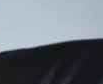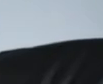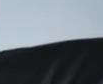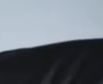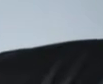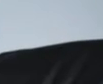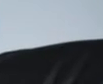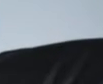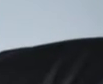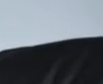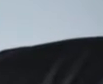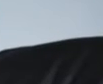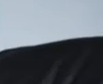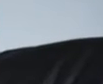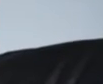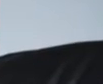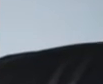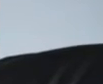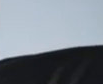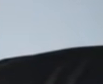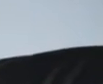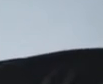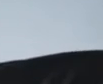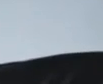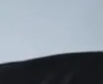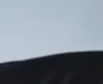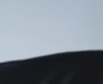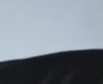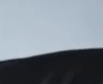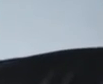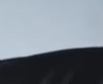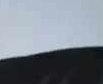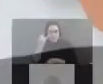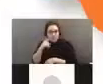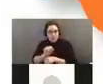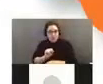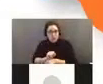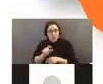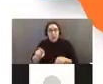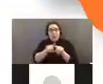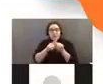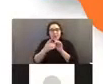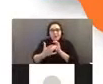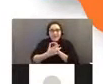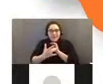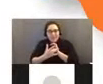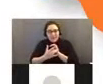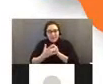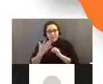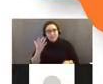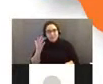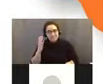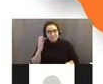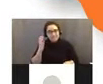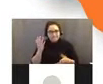of their phones as required under state law. And then the technology that we had was also old. So our spine was a